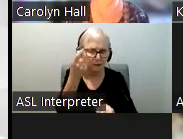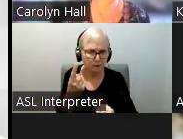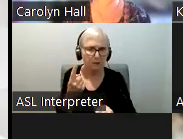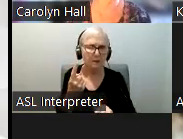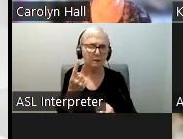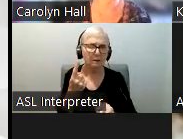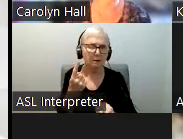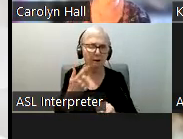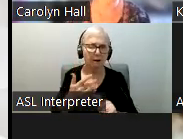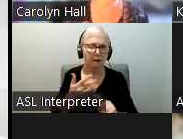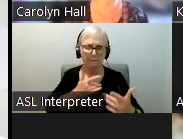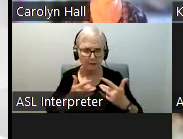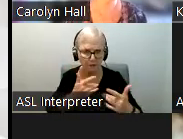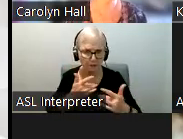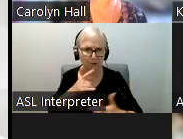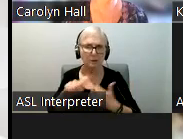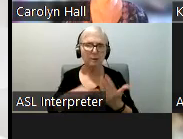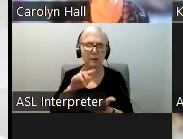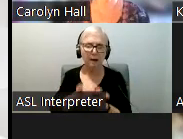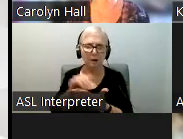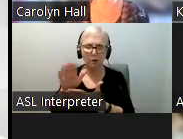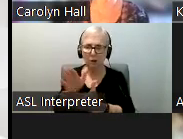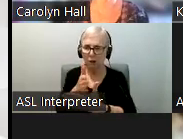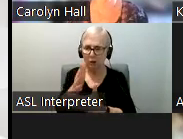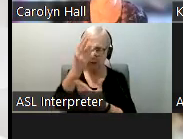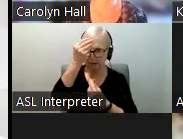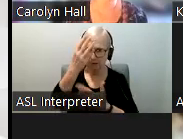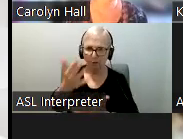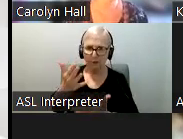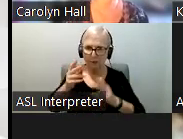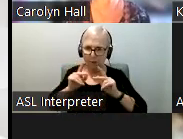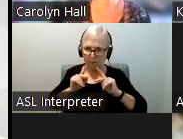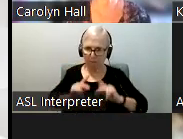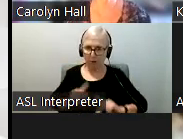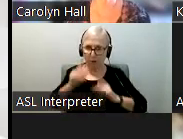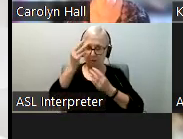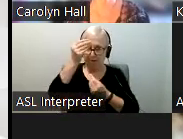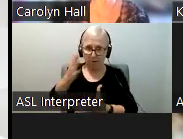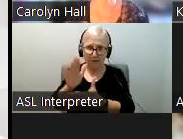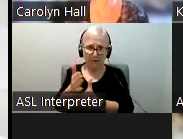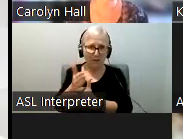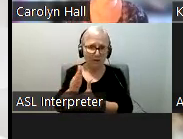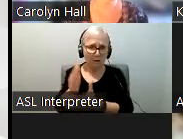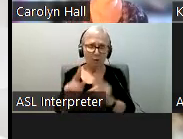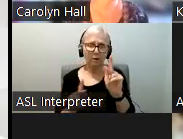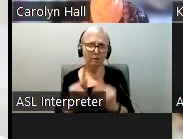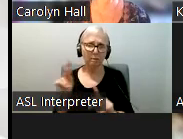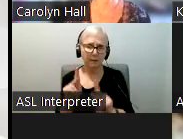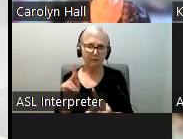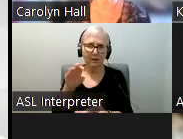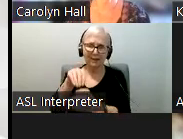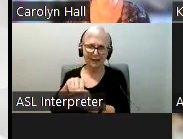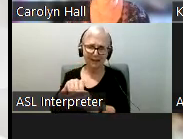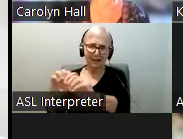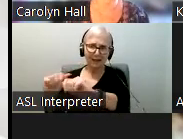I have concerns about shared information or personal information with people in agencies